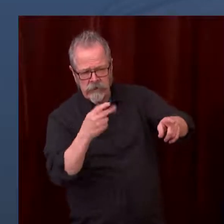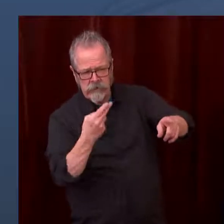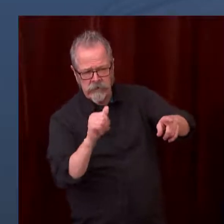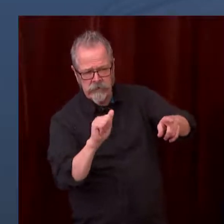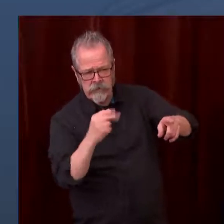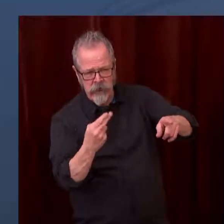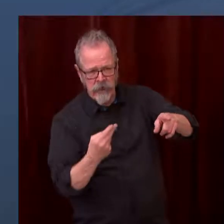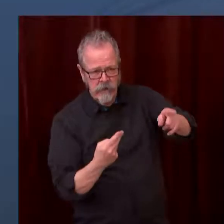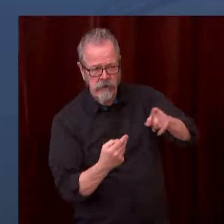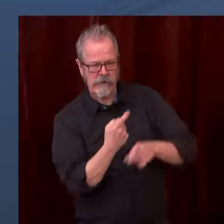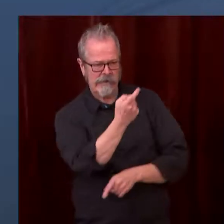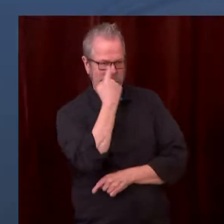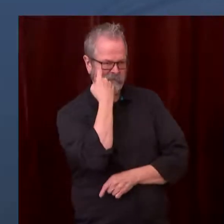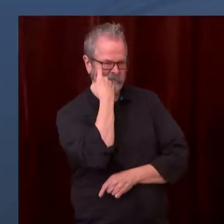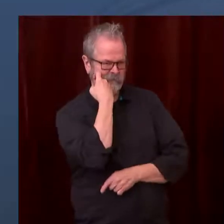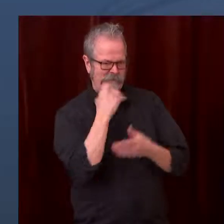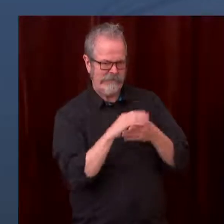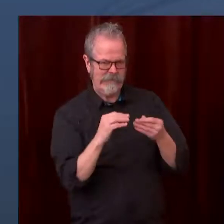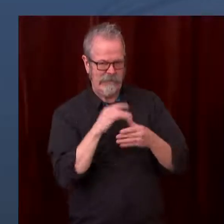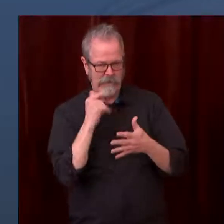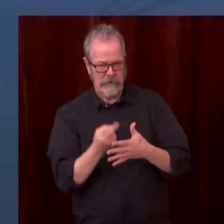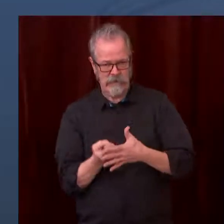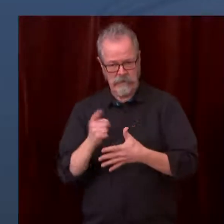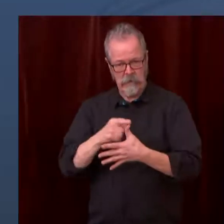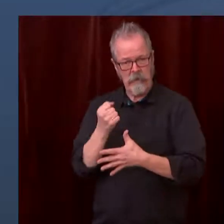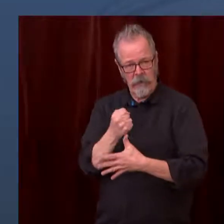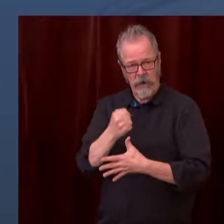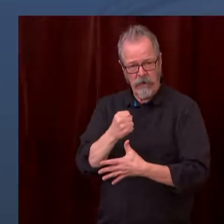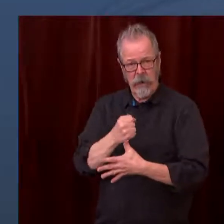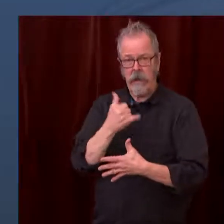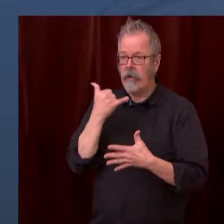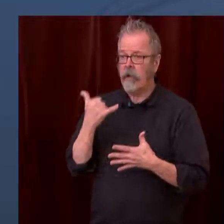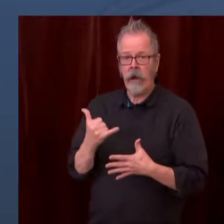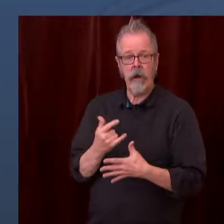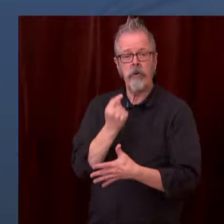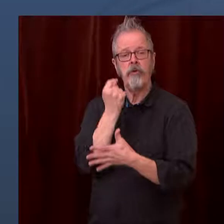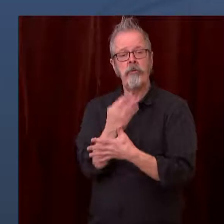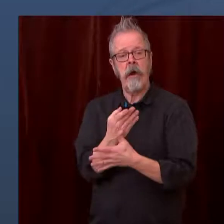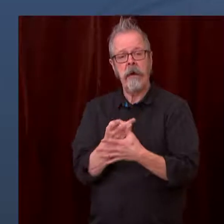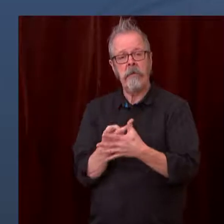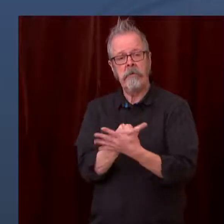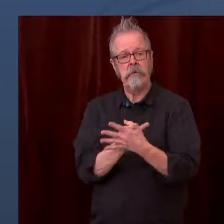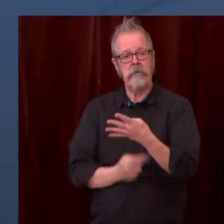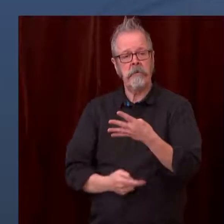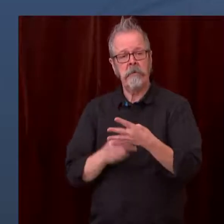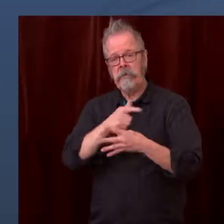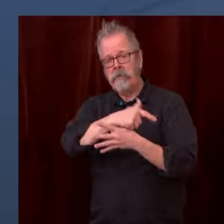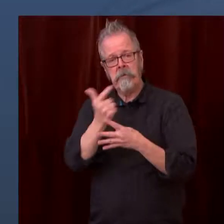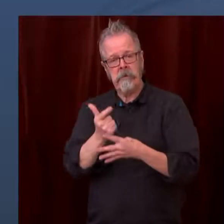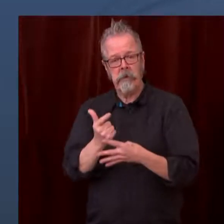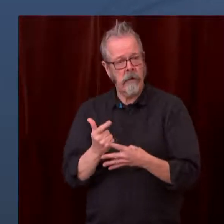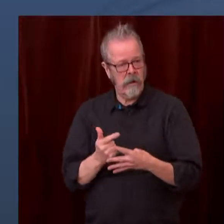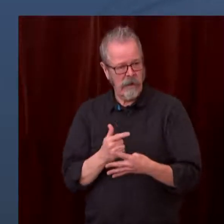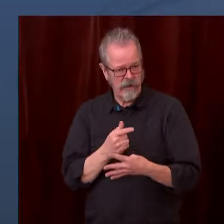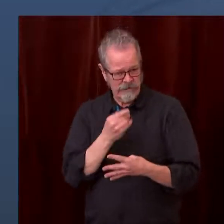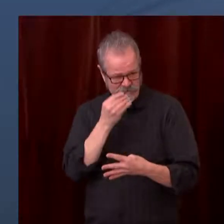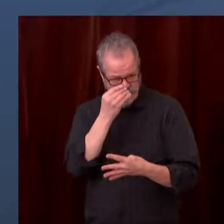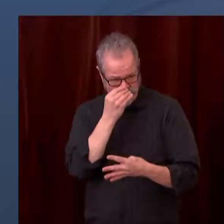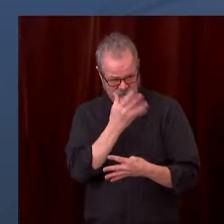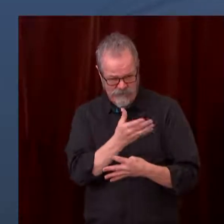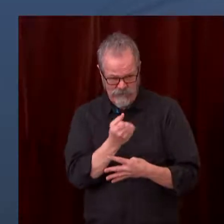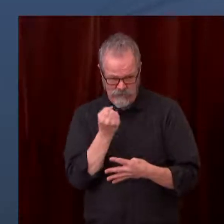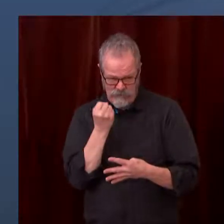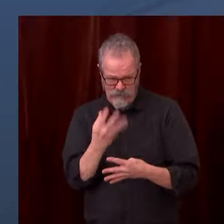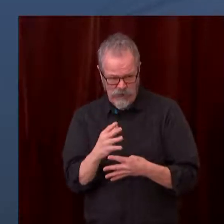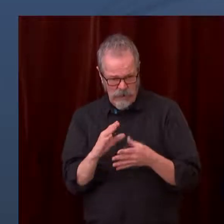challenges the elderly are facing with access because of lack of internet or transportation, or even just with other people. So is there outreach being planned